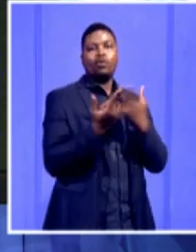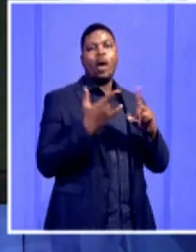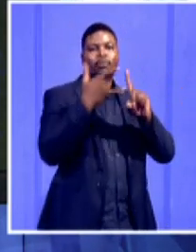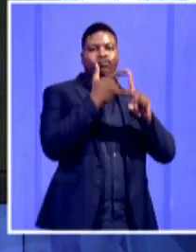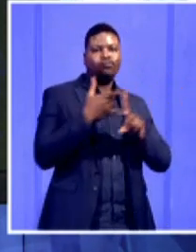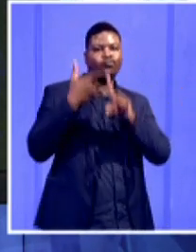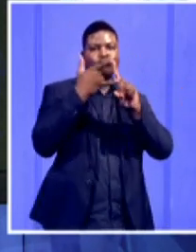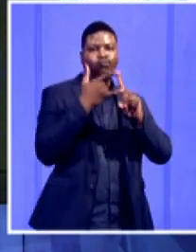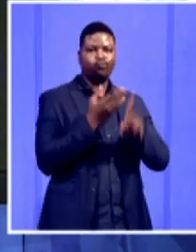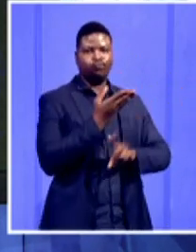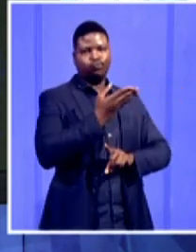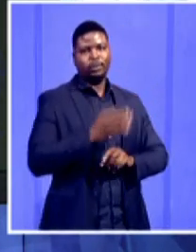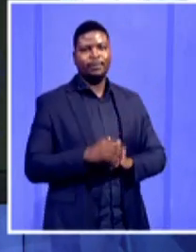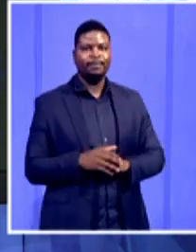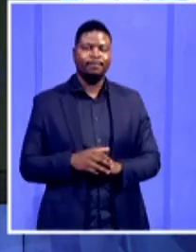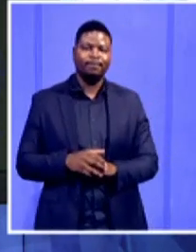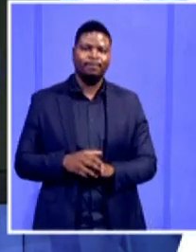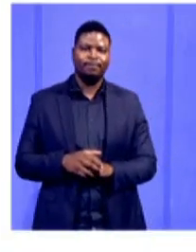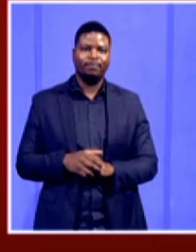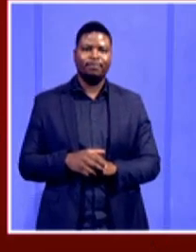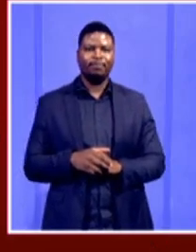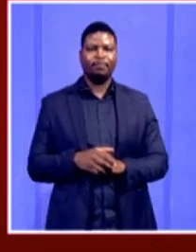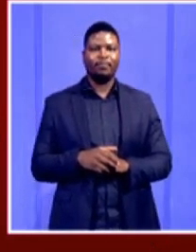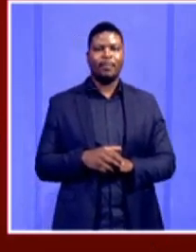the proceedings.